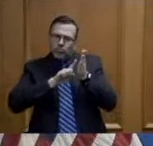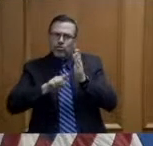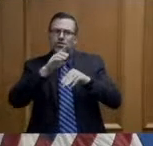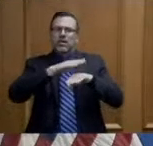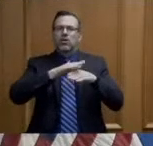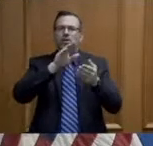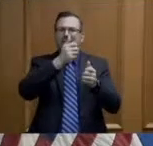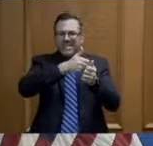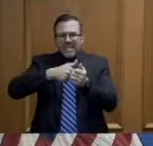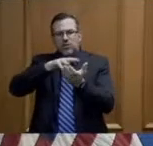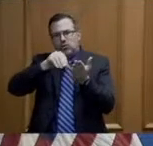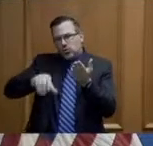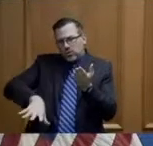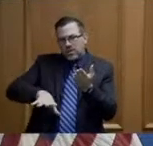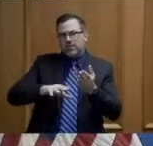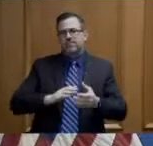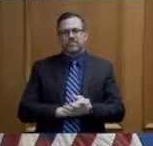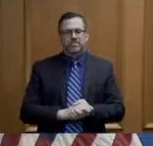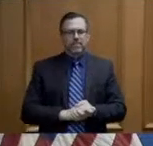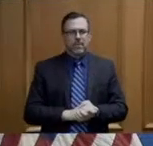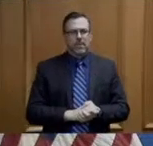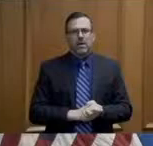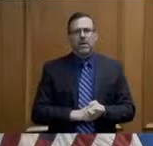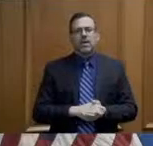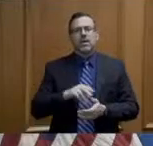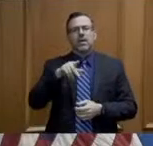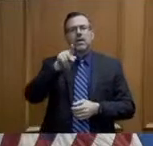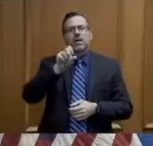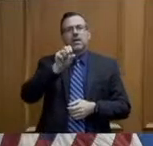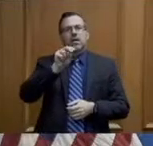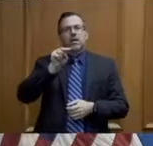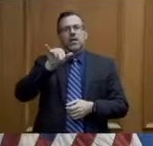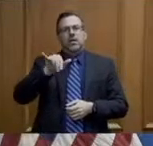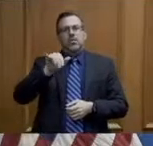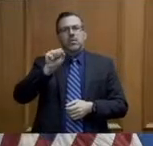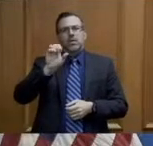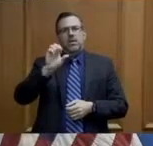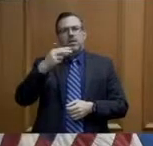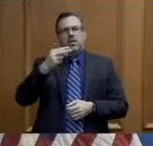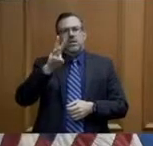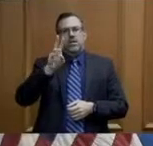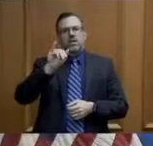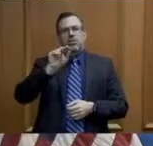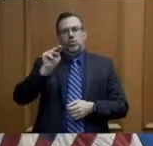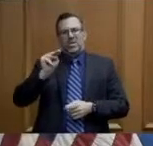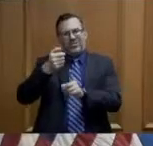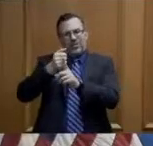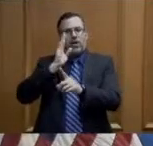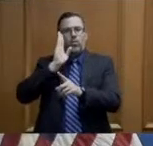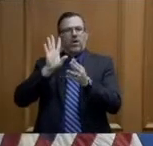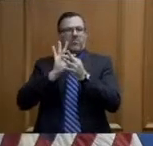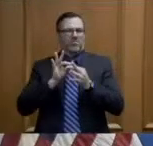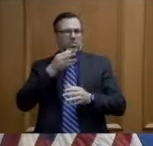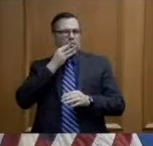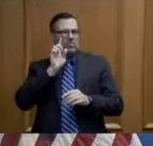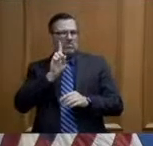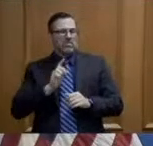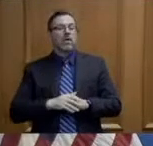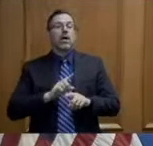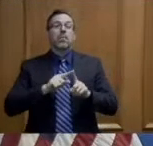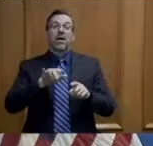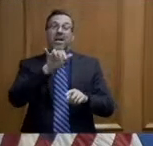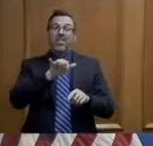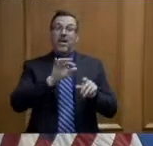time away from the classroom. Penny Schwinn will be giving more information about that, but as that task force